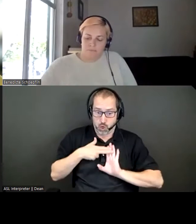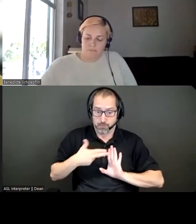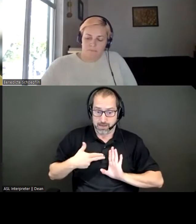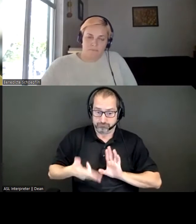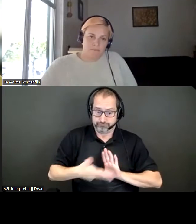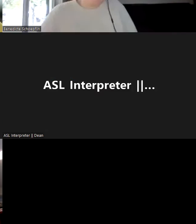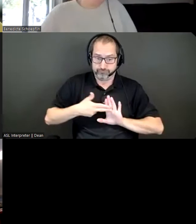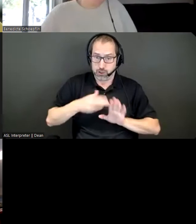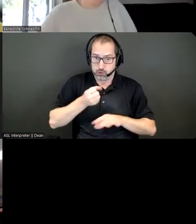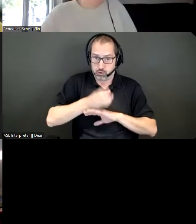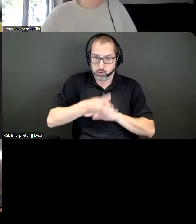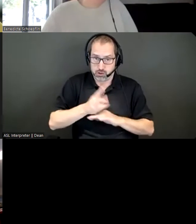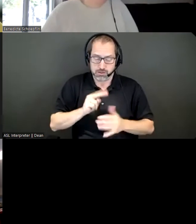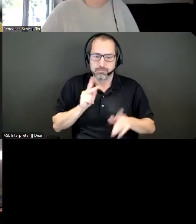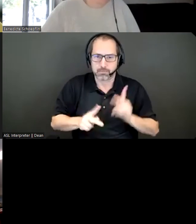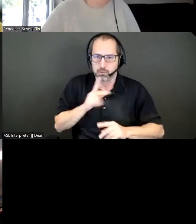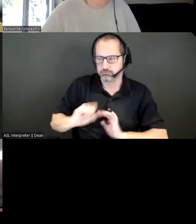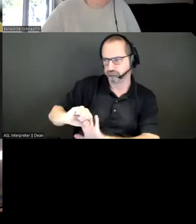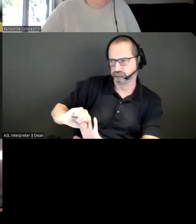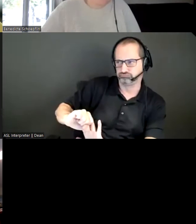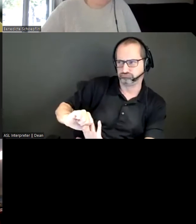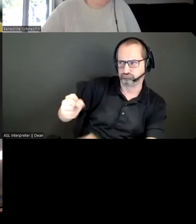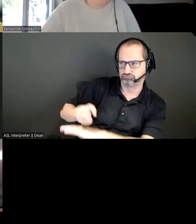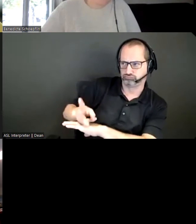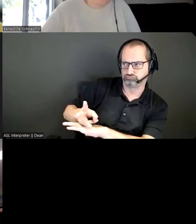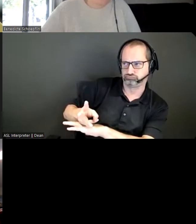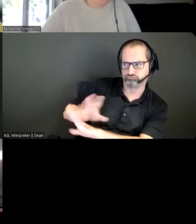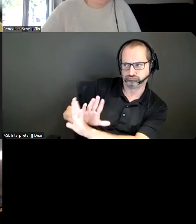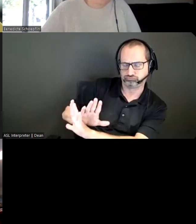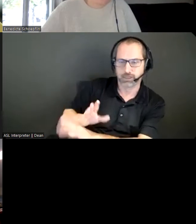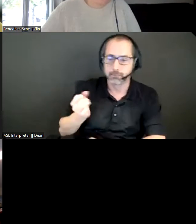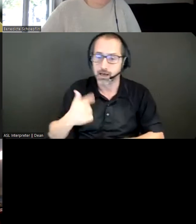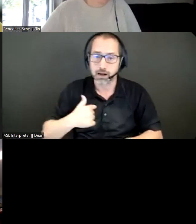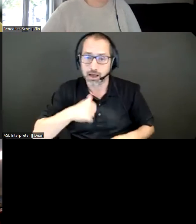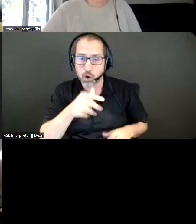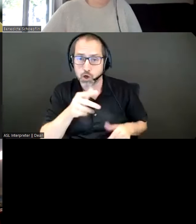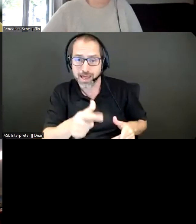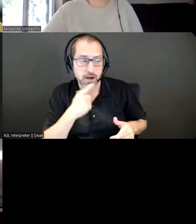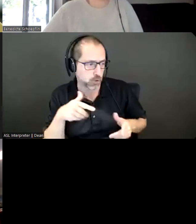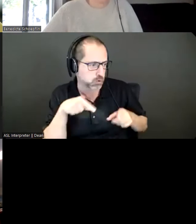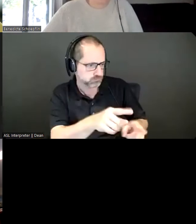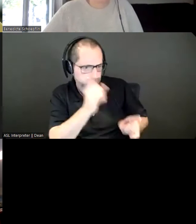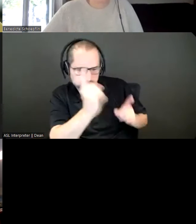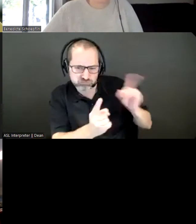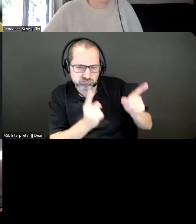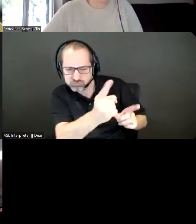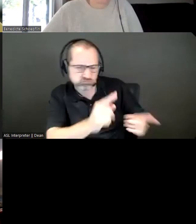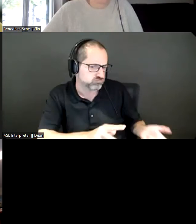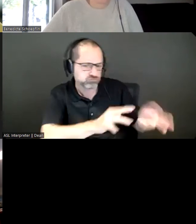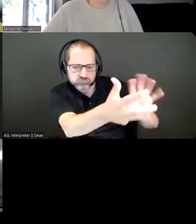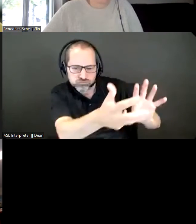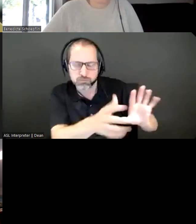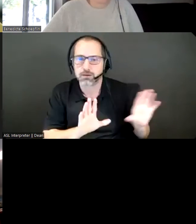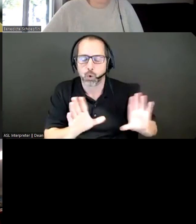have to approach it a little bit differently. That I'm not there to turn everything upside down, but I'm there to actually learn